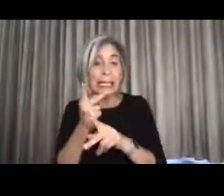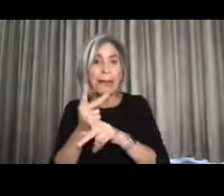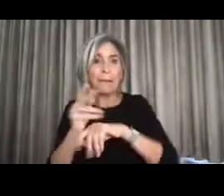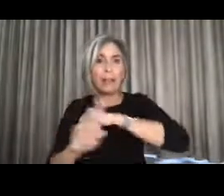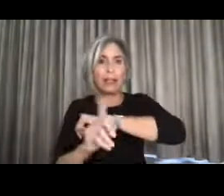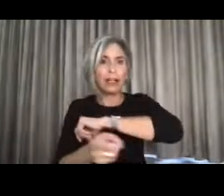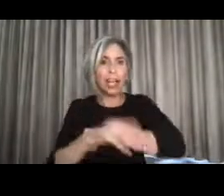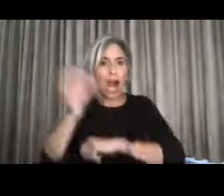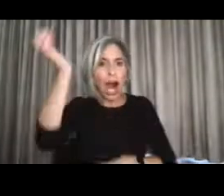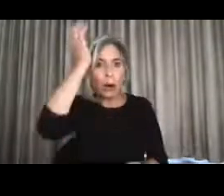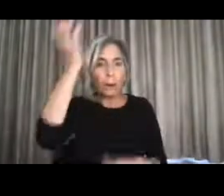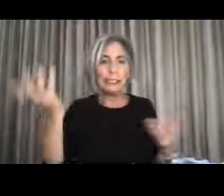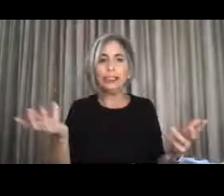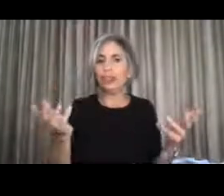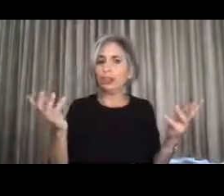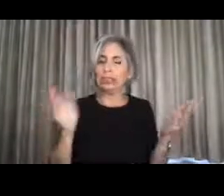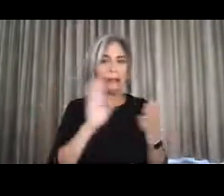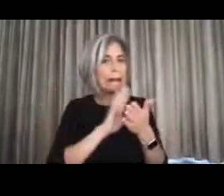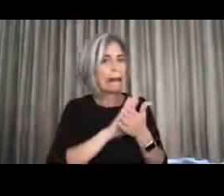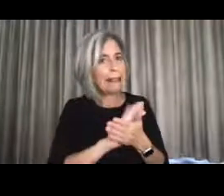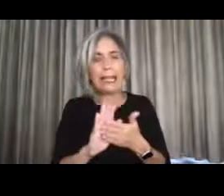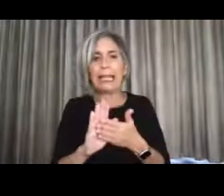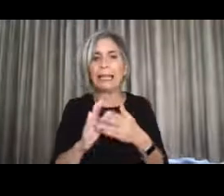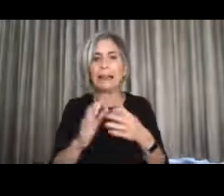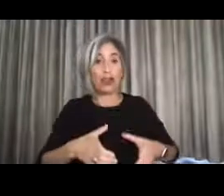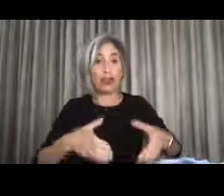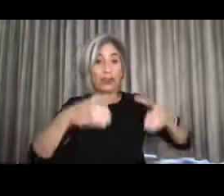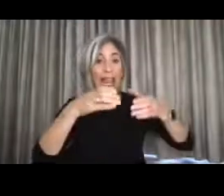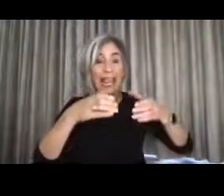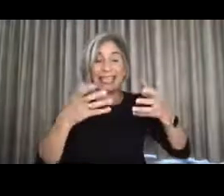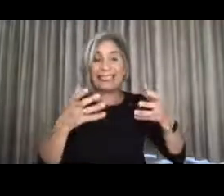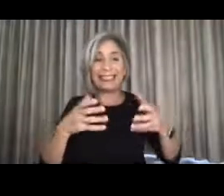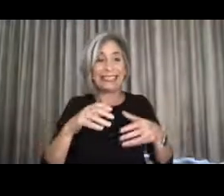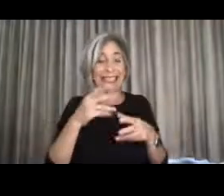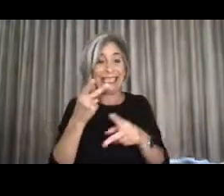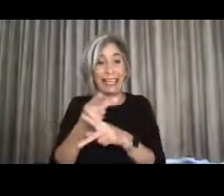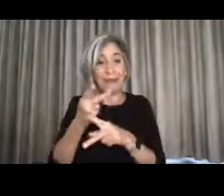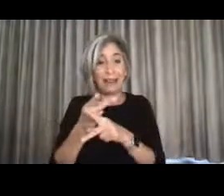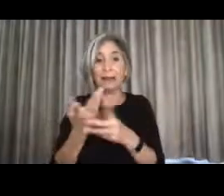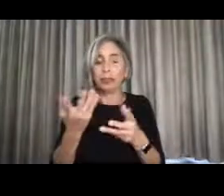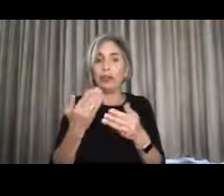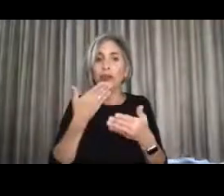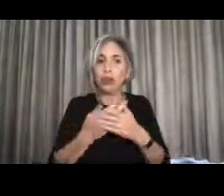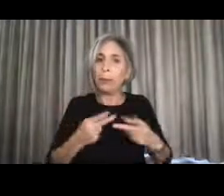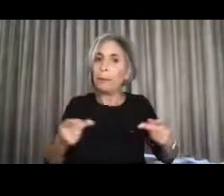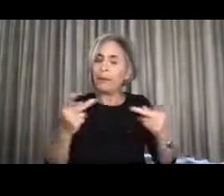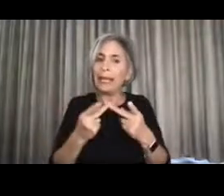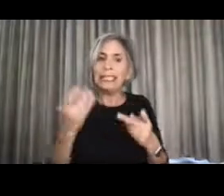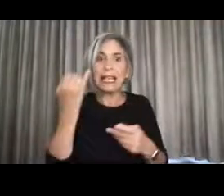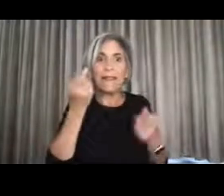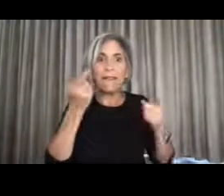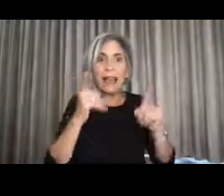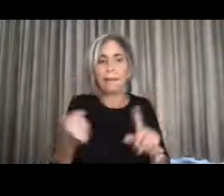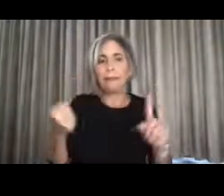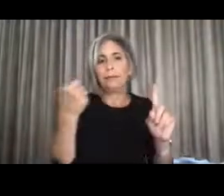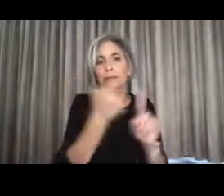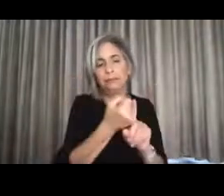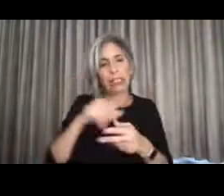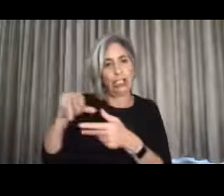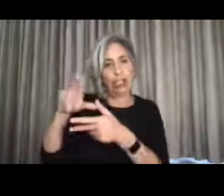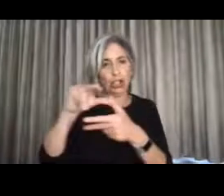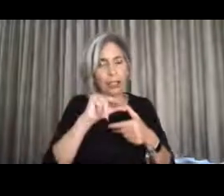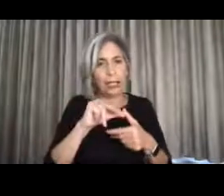shape. From a facilities perspective, we ensure that we want to be able to serve everyone here. So we're keeping our tanks